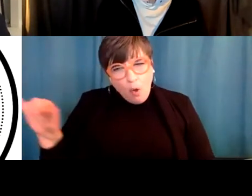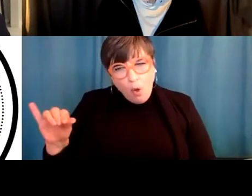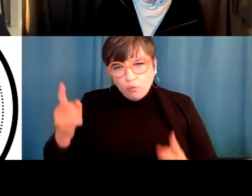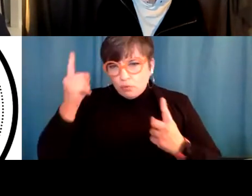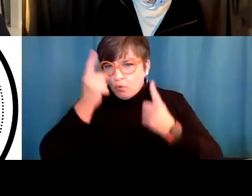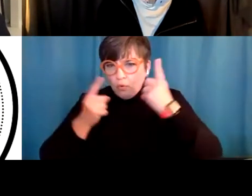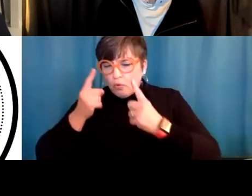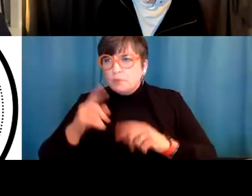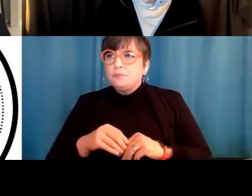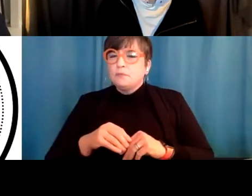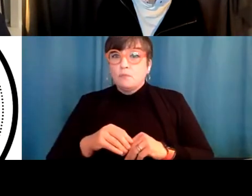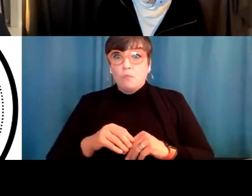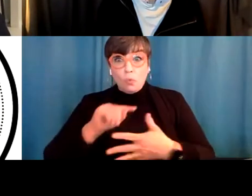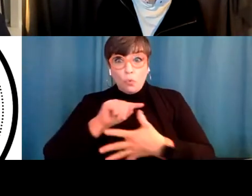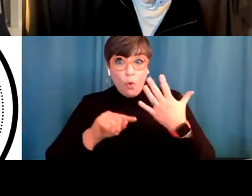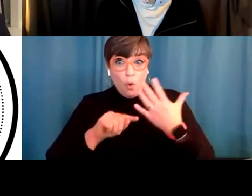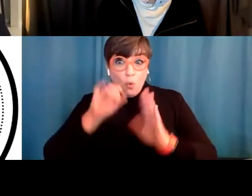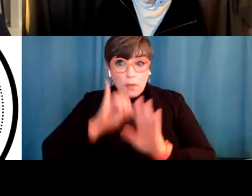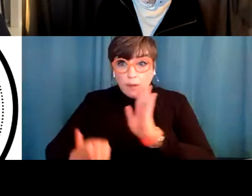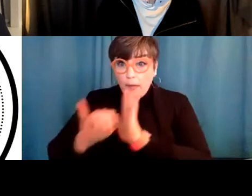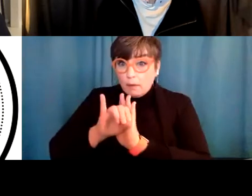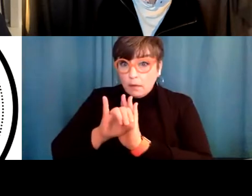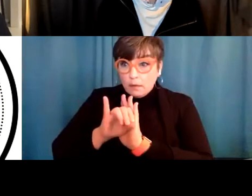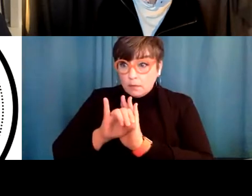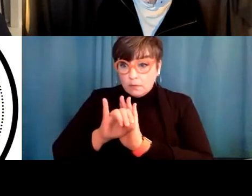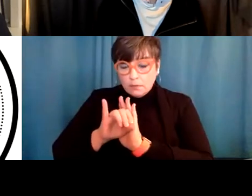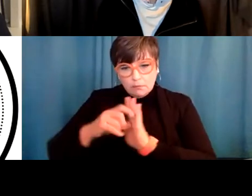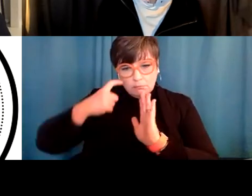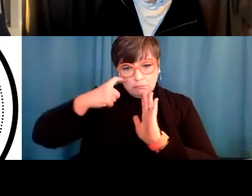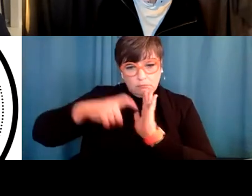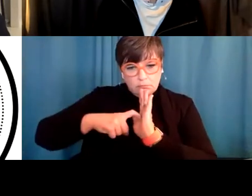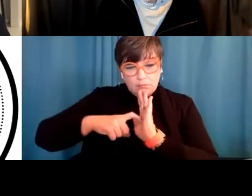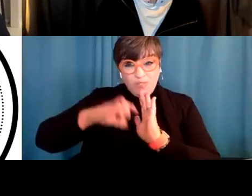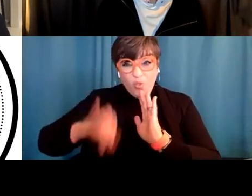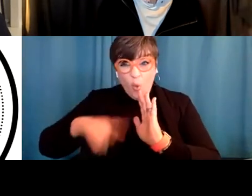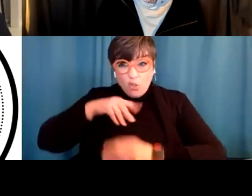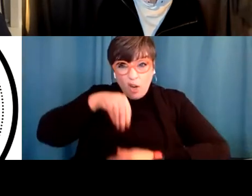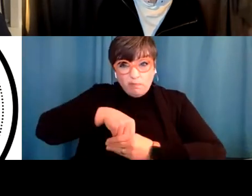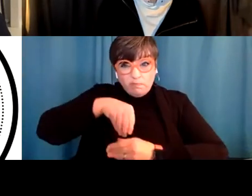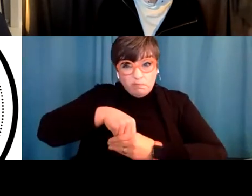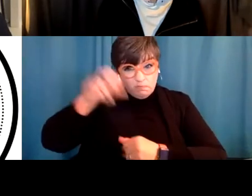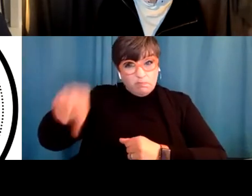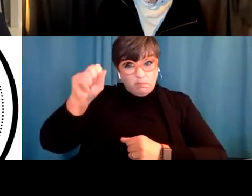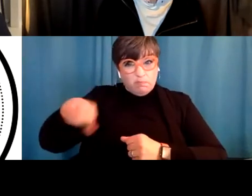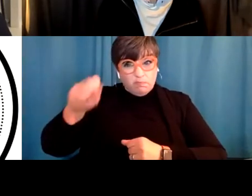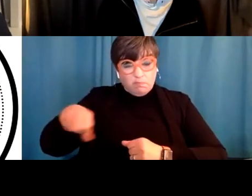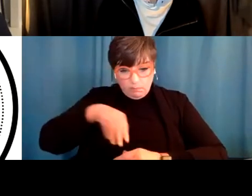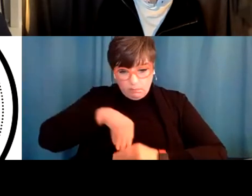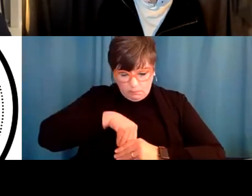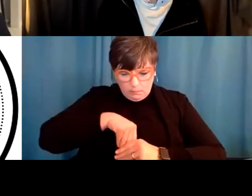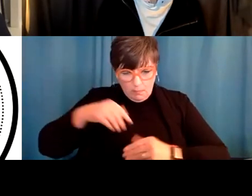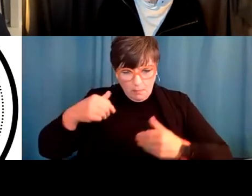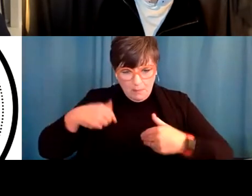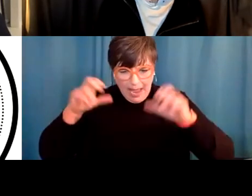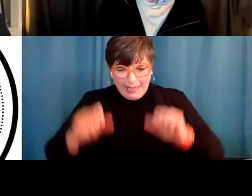those identities, that we recognize that those identities are nested, right? We can see ourselves as blacks and whites and liberals